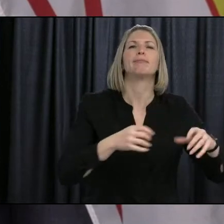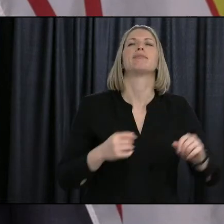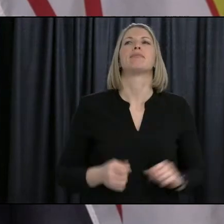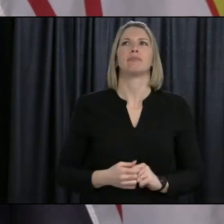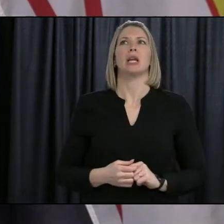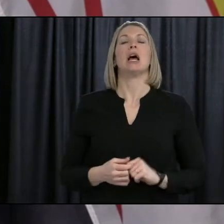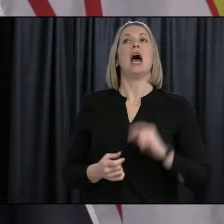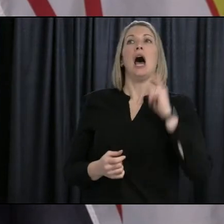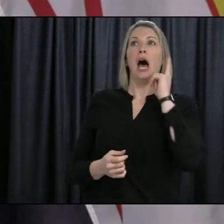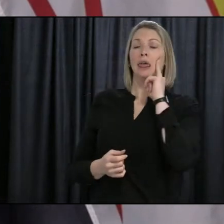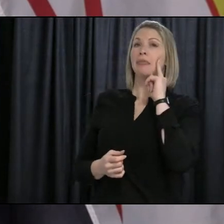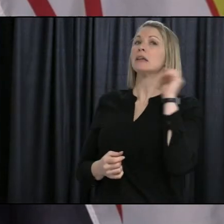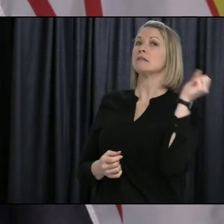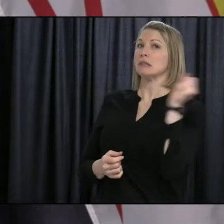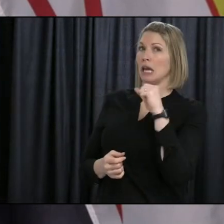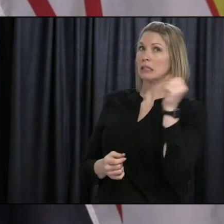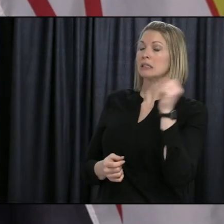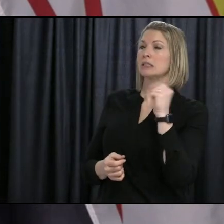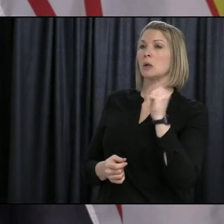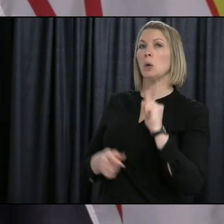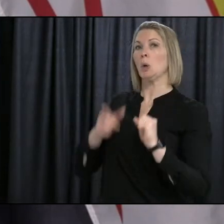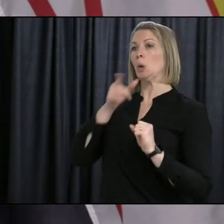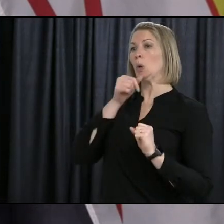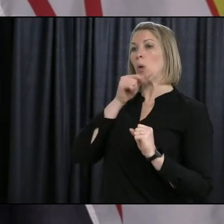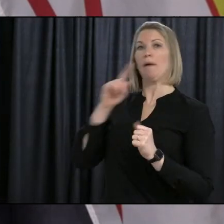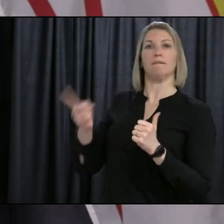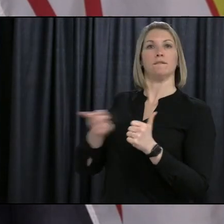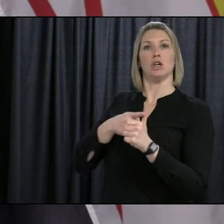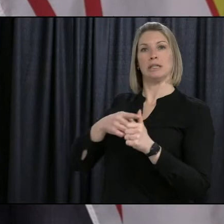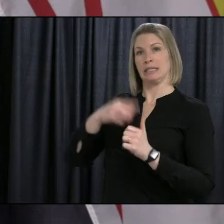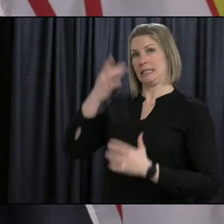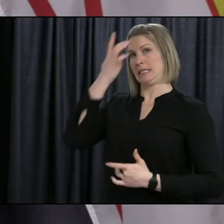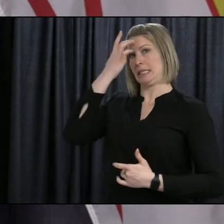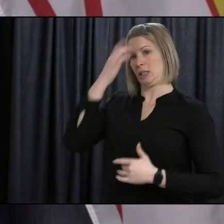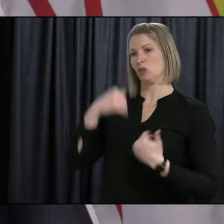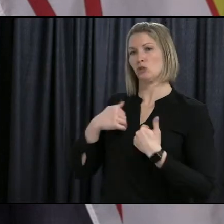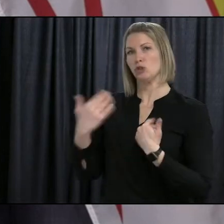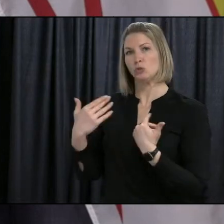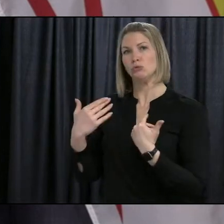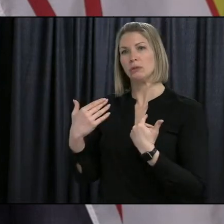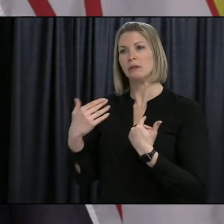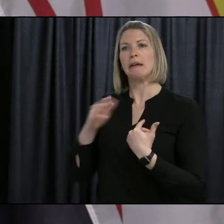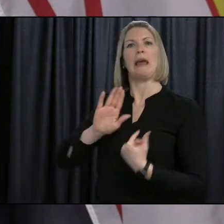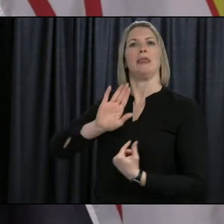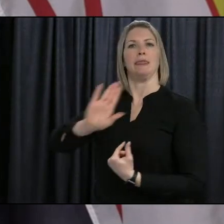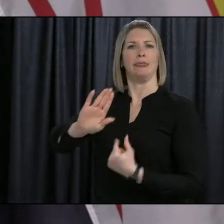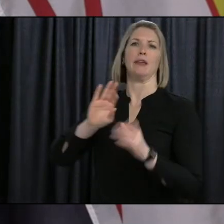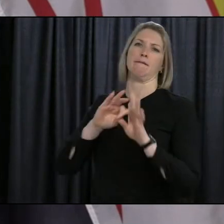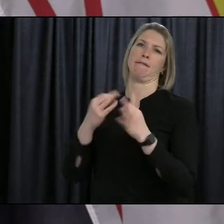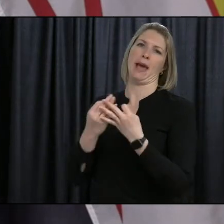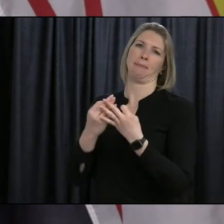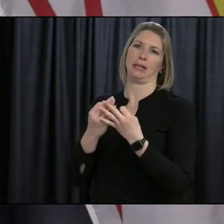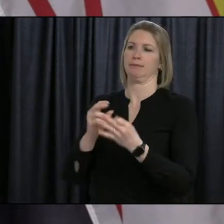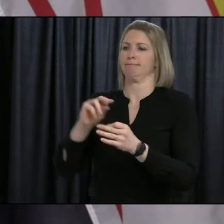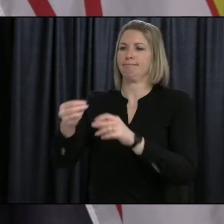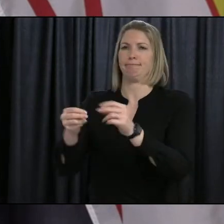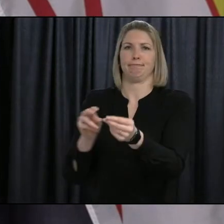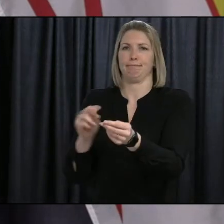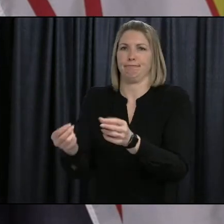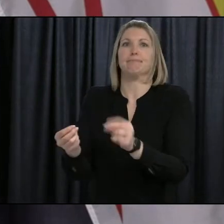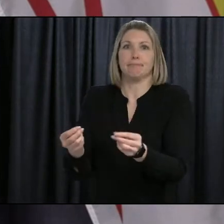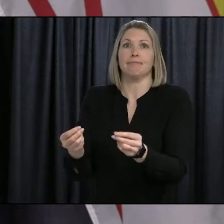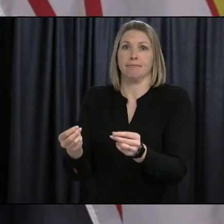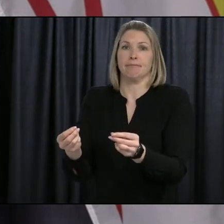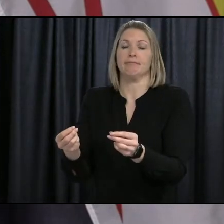in isolation. A lot were contacts of cases that were identified. And a lot obviously in the beginning